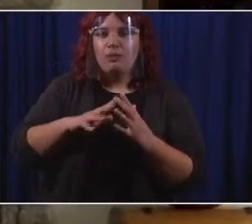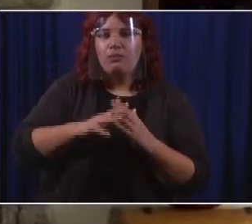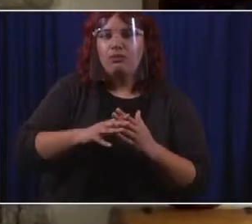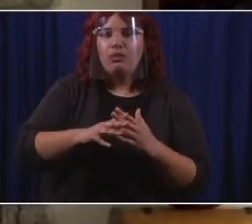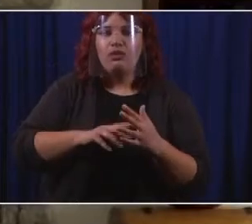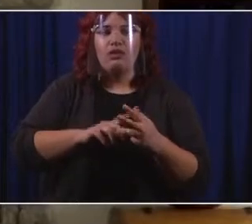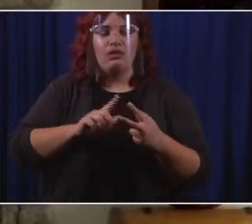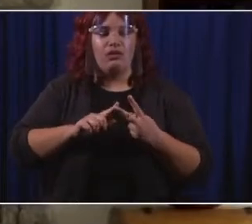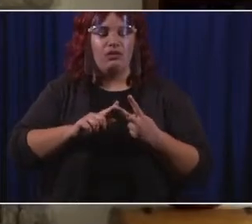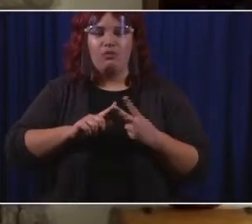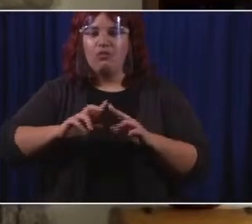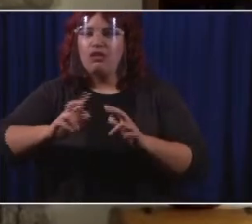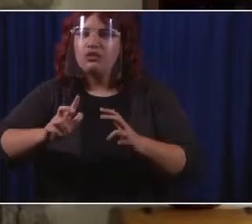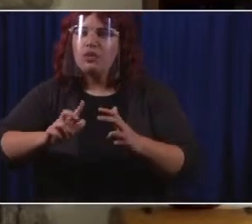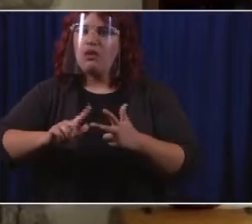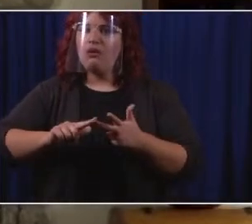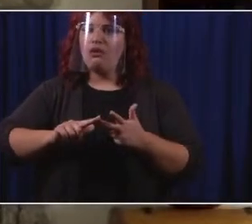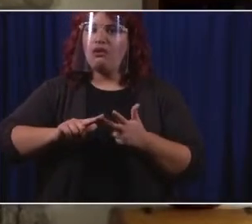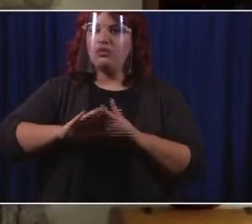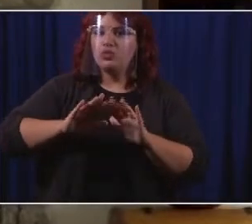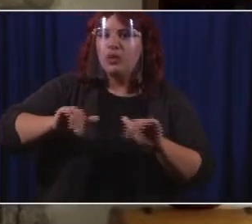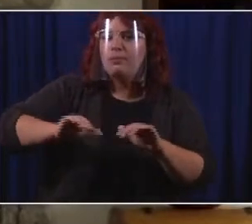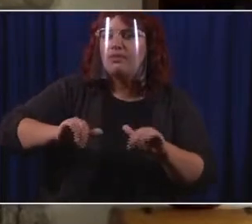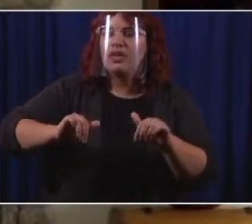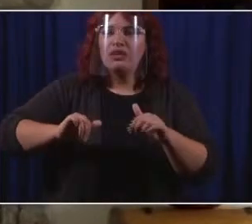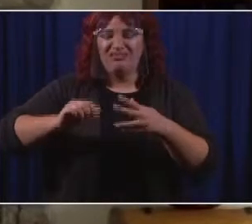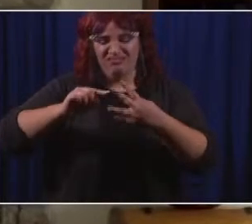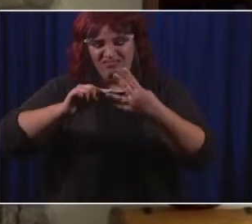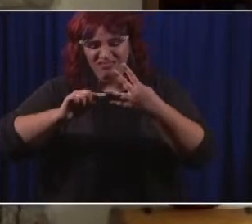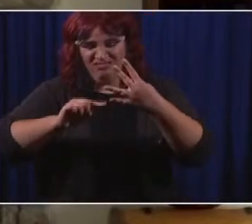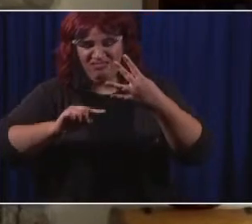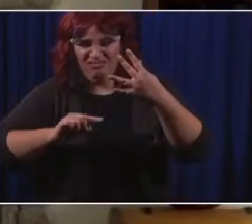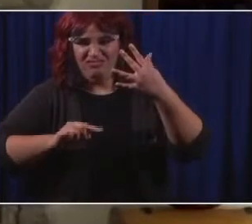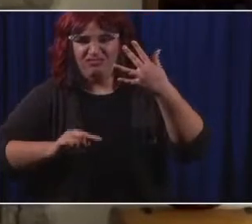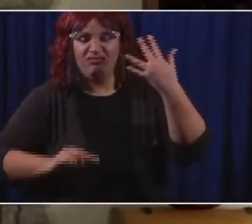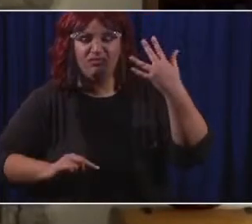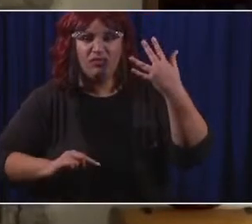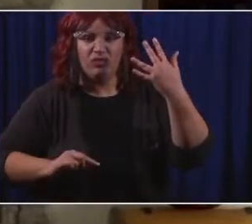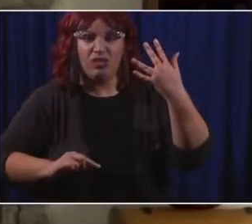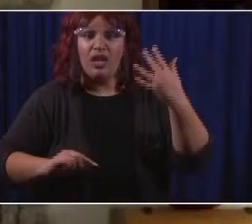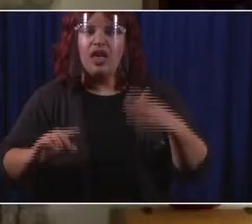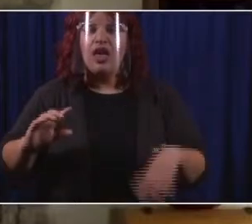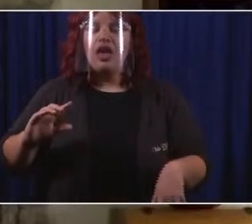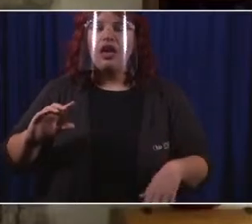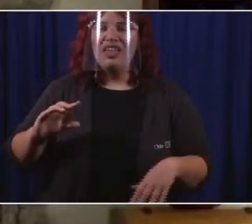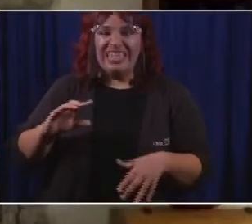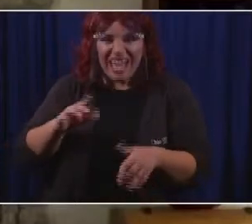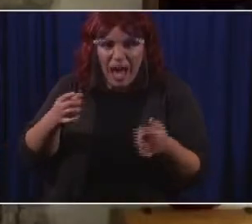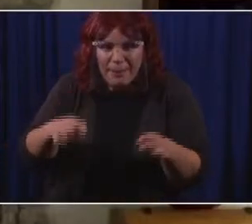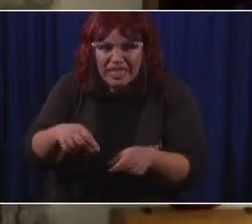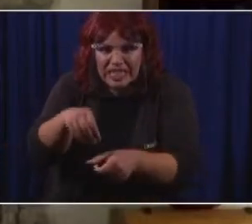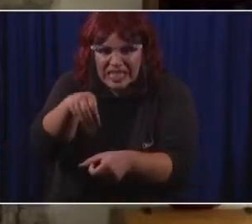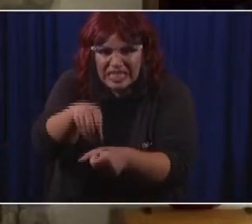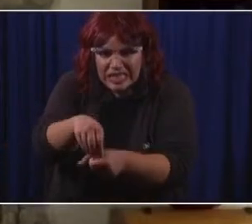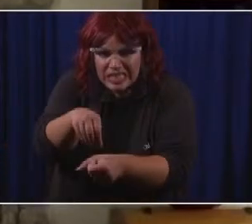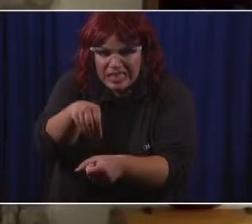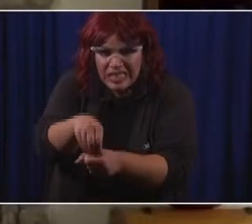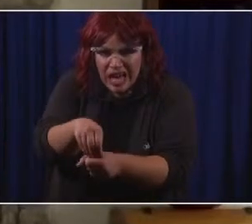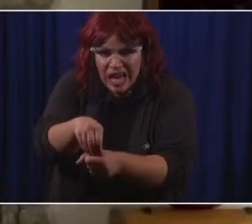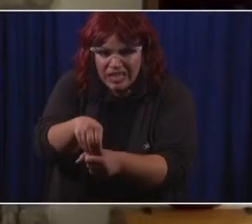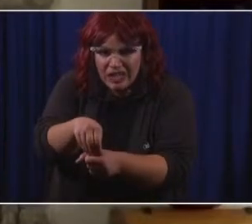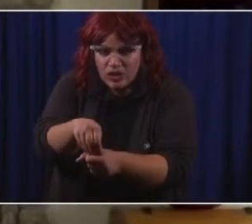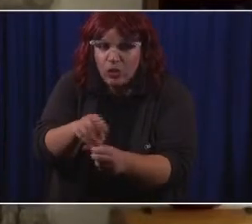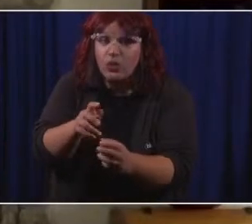swimming, bowling all inside the same places? Are there going to be more stricter limits because of the community spread, because people are inside more now?